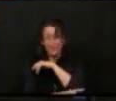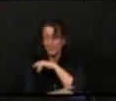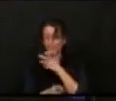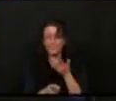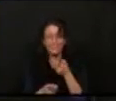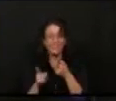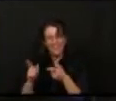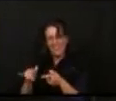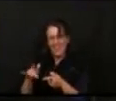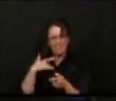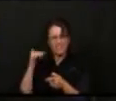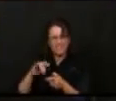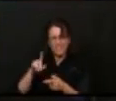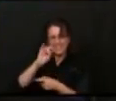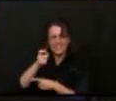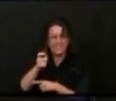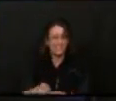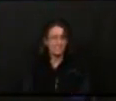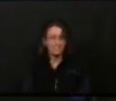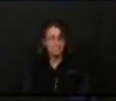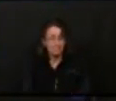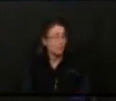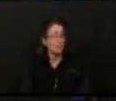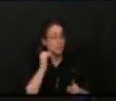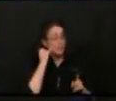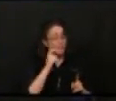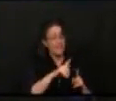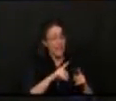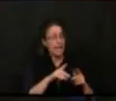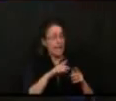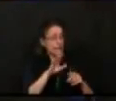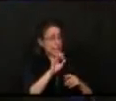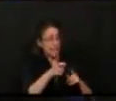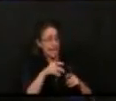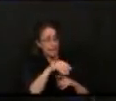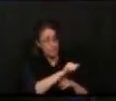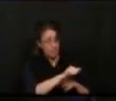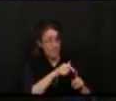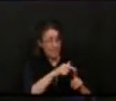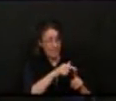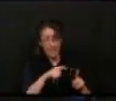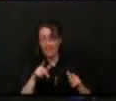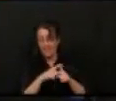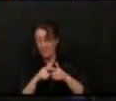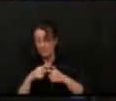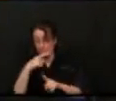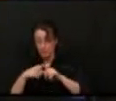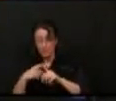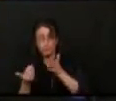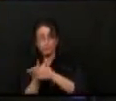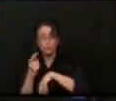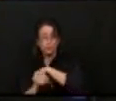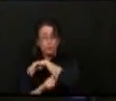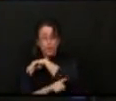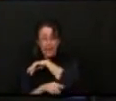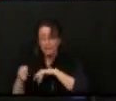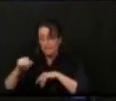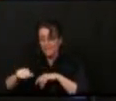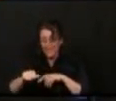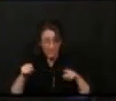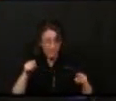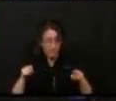though if you pay exactly the same taxes, you're not going to be paying more to the municipality. So we need to take that into